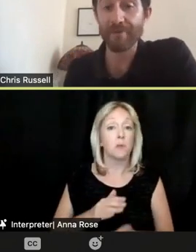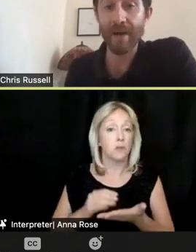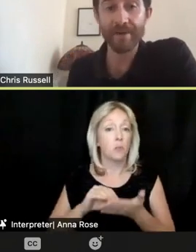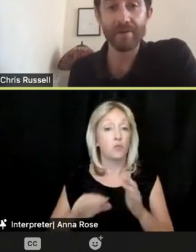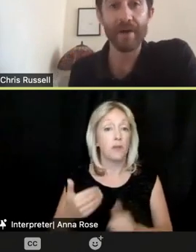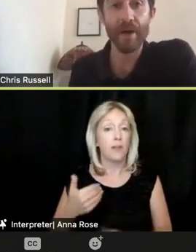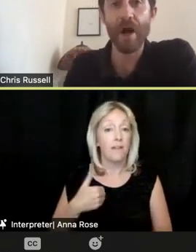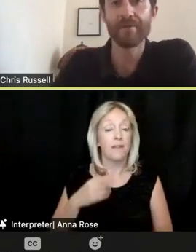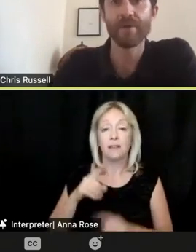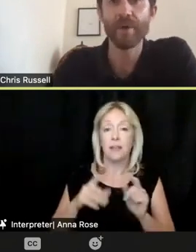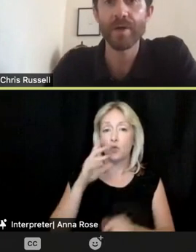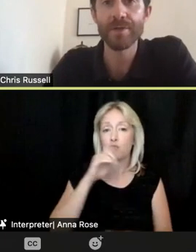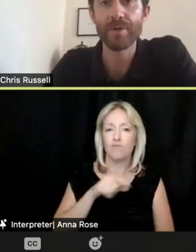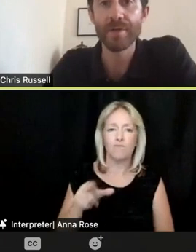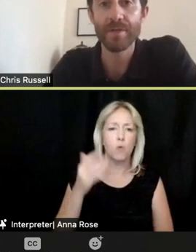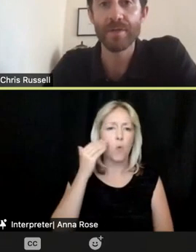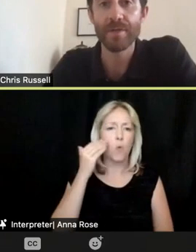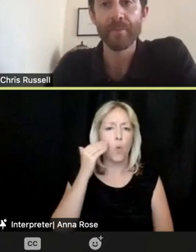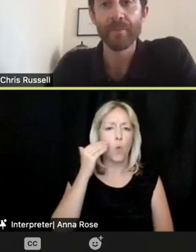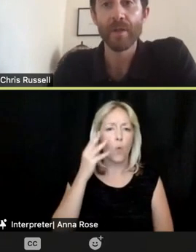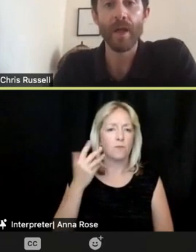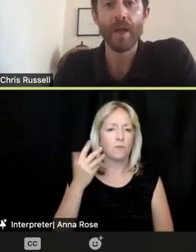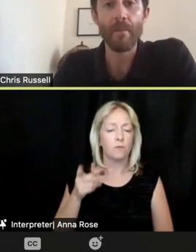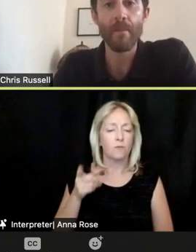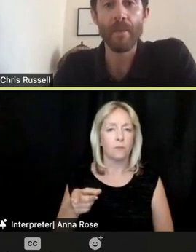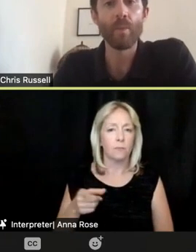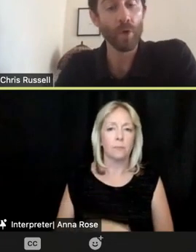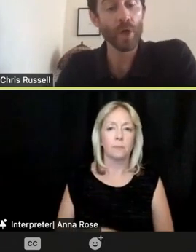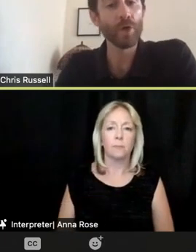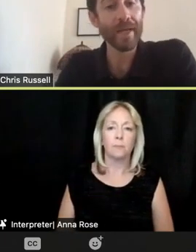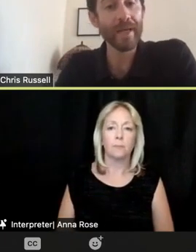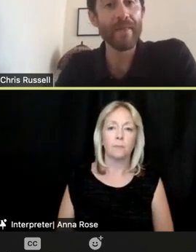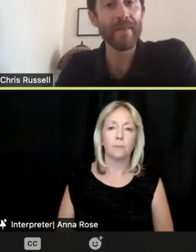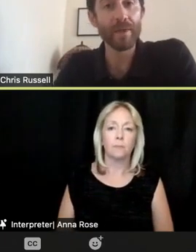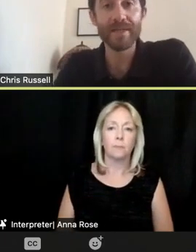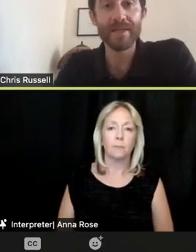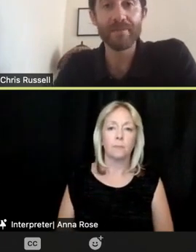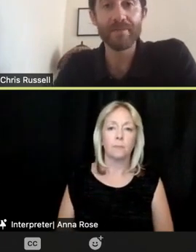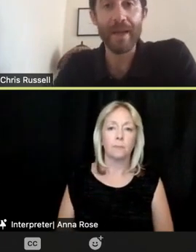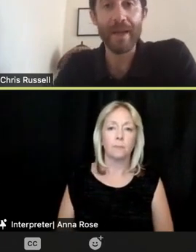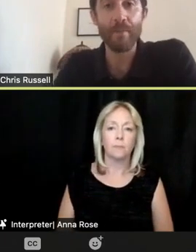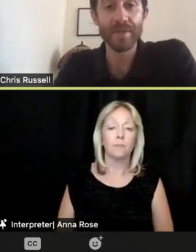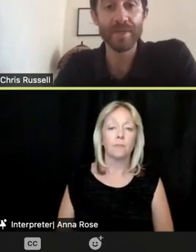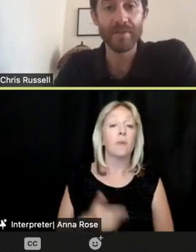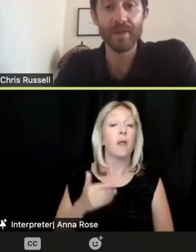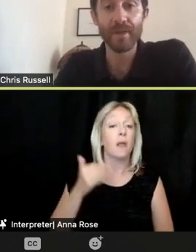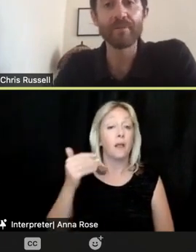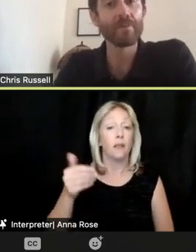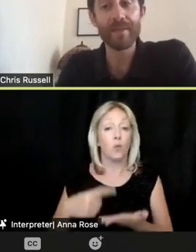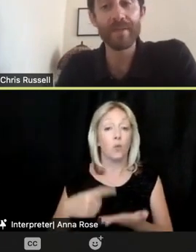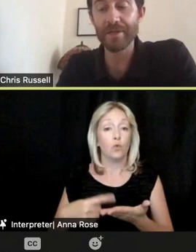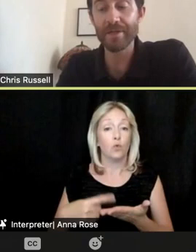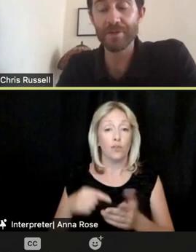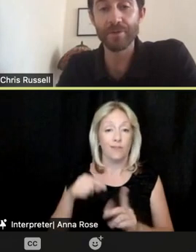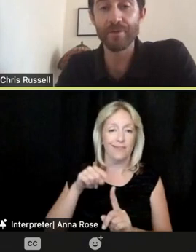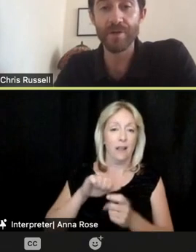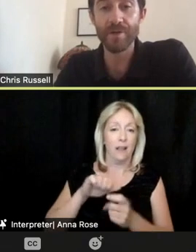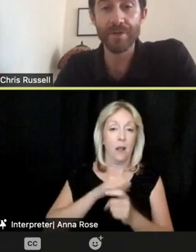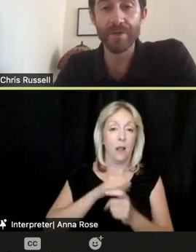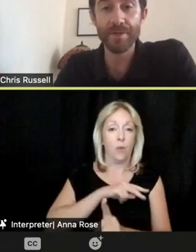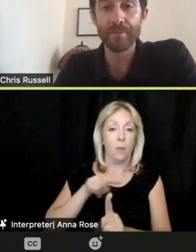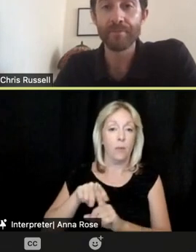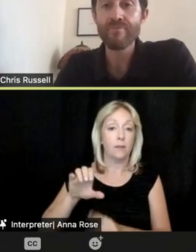we take that for granted very often with our students. And we're going to look at how that relates to CVI more specifically even, but I think that's